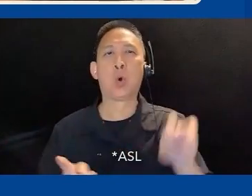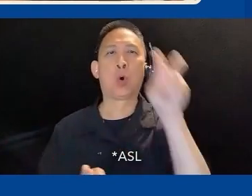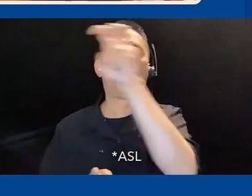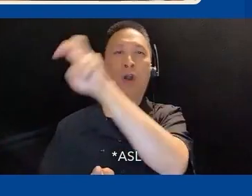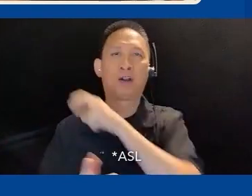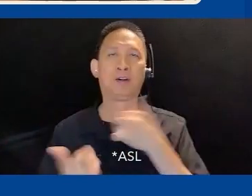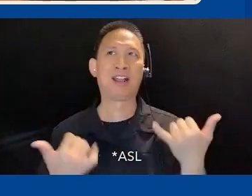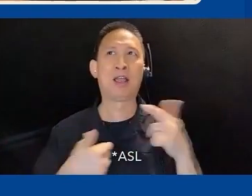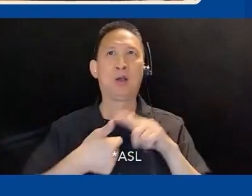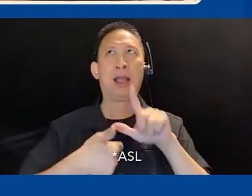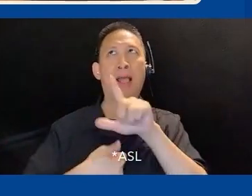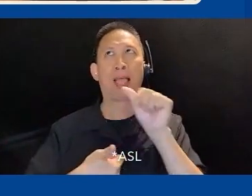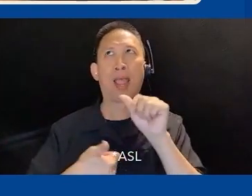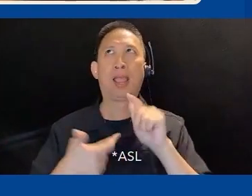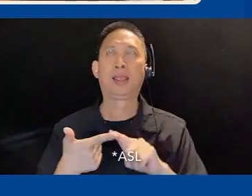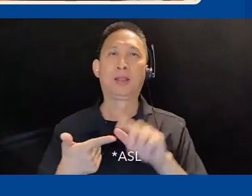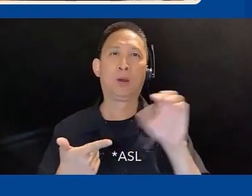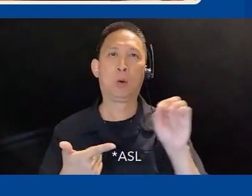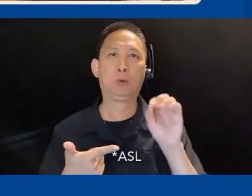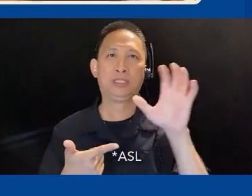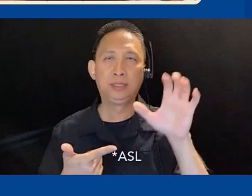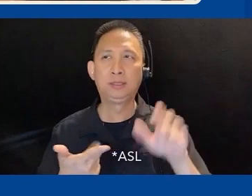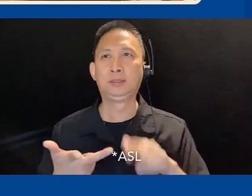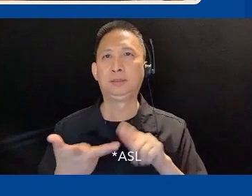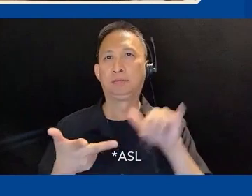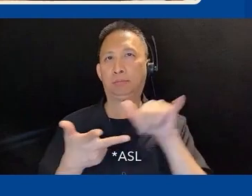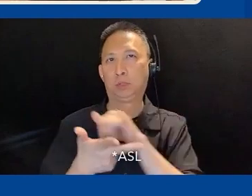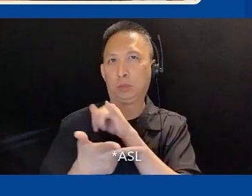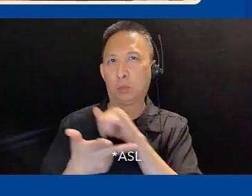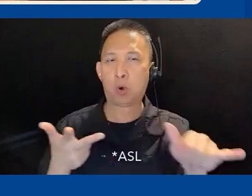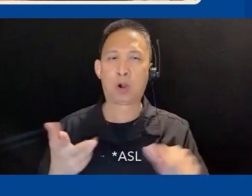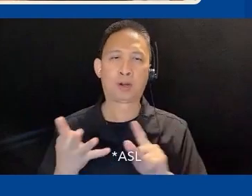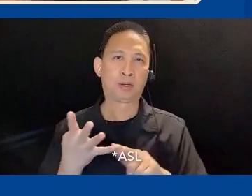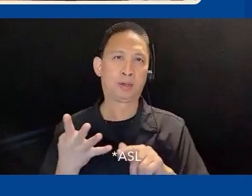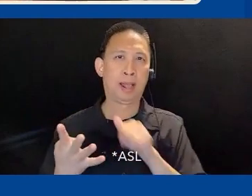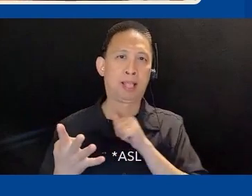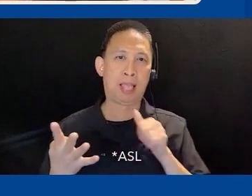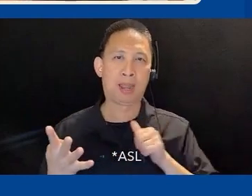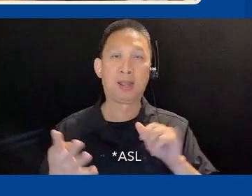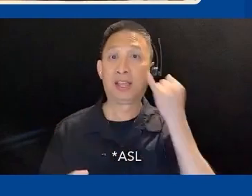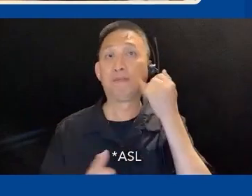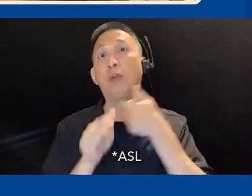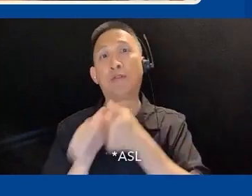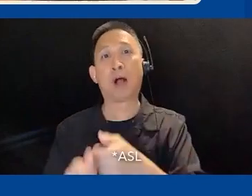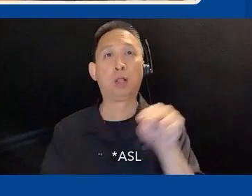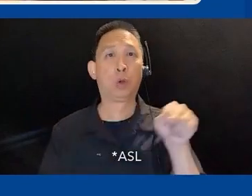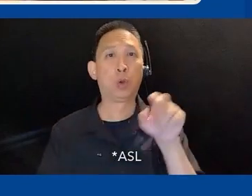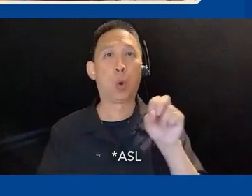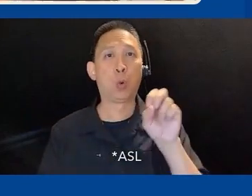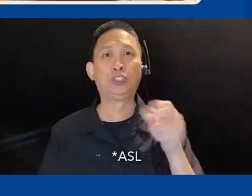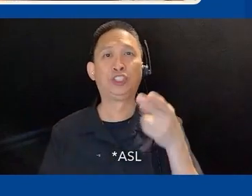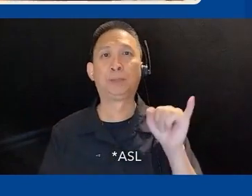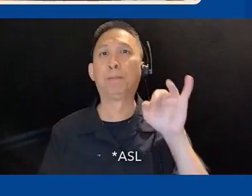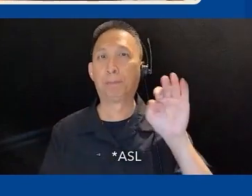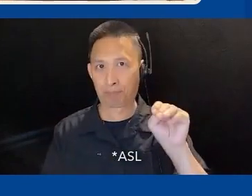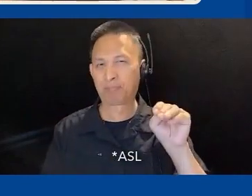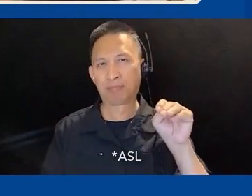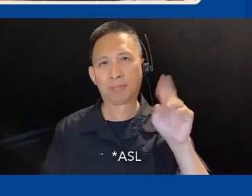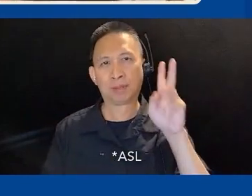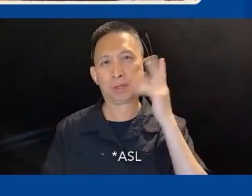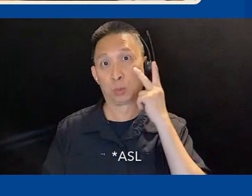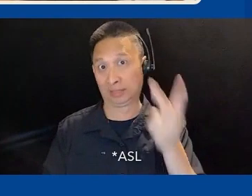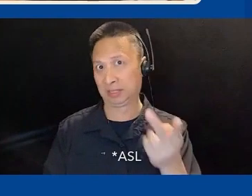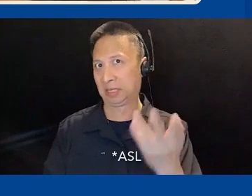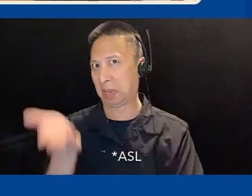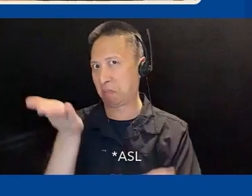York, and Detroit in the near future. And if you follow Nosheen, then you'll learn about the other screenings that'll be